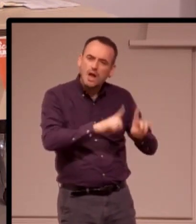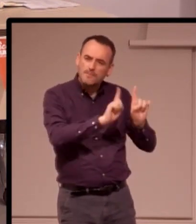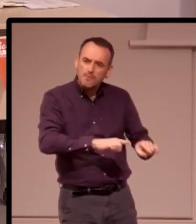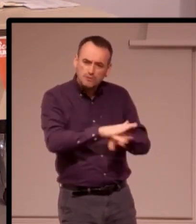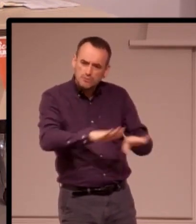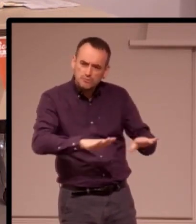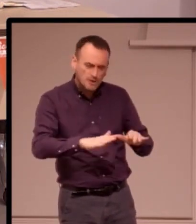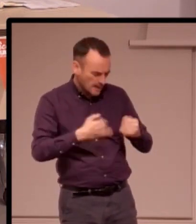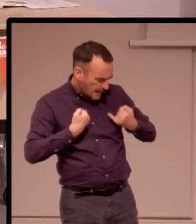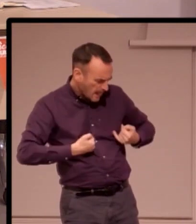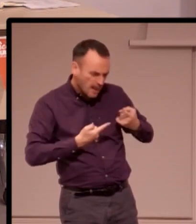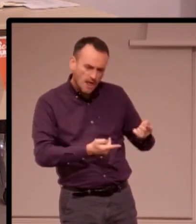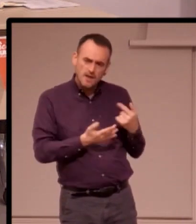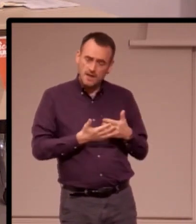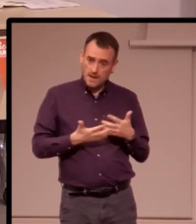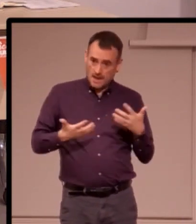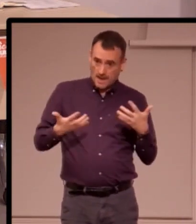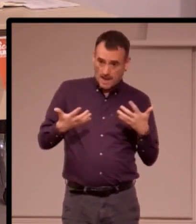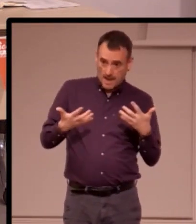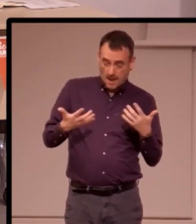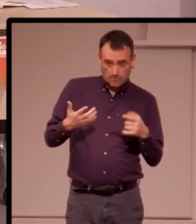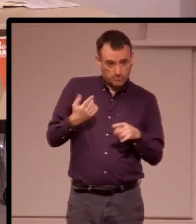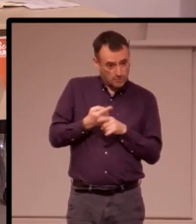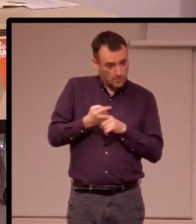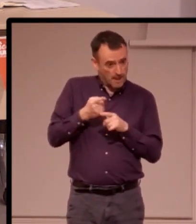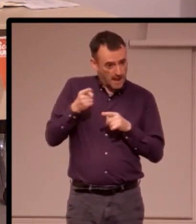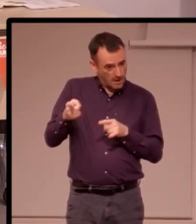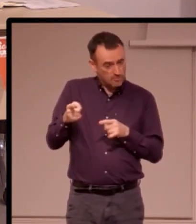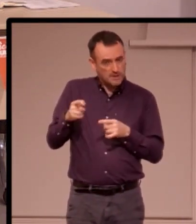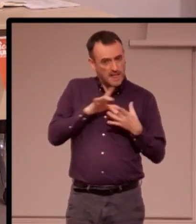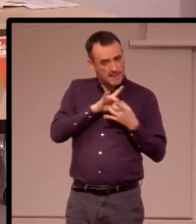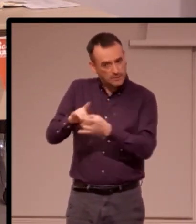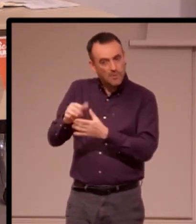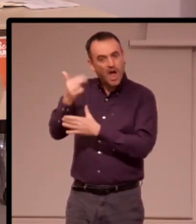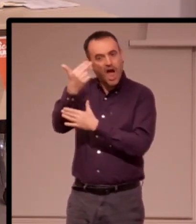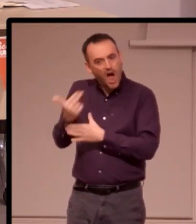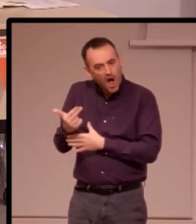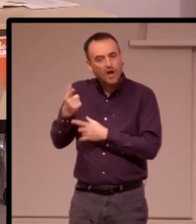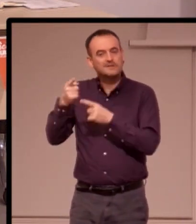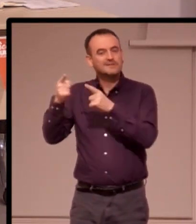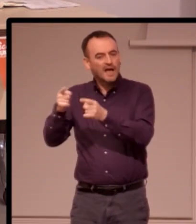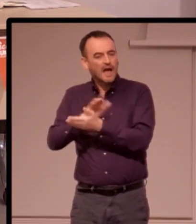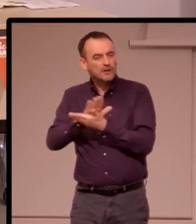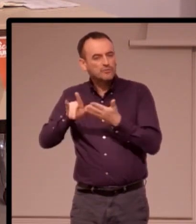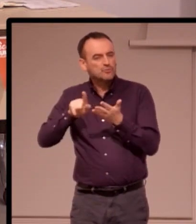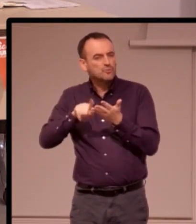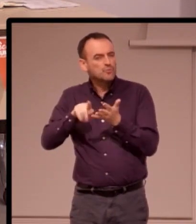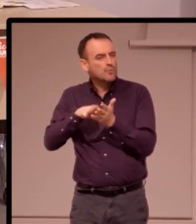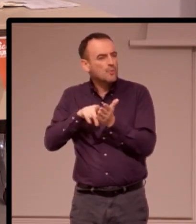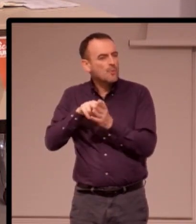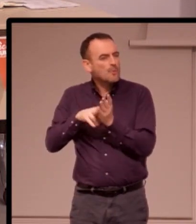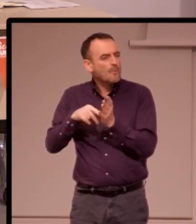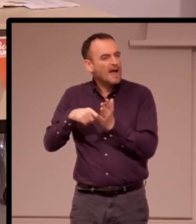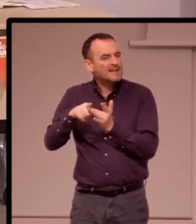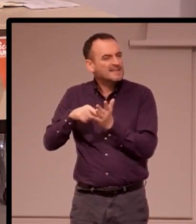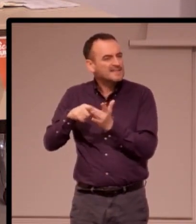can, through, as we kind of framed it around the arts and humanities, how do we dispel some of those